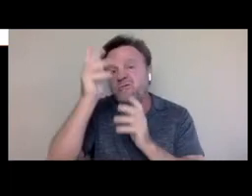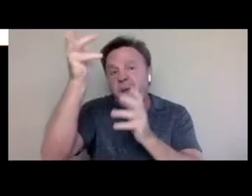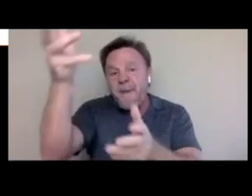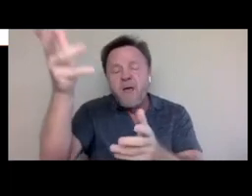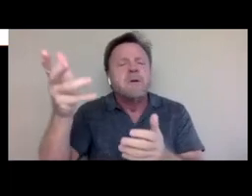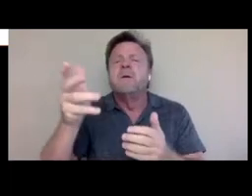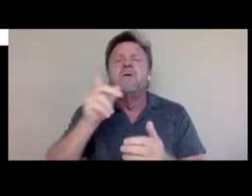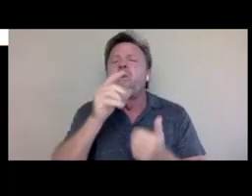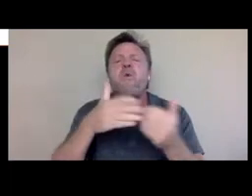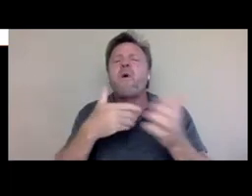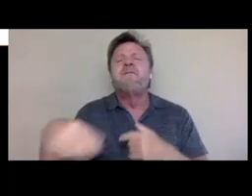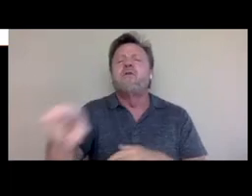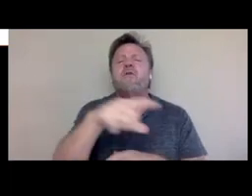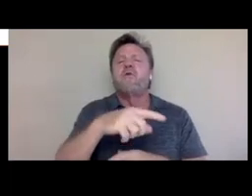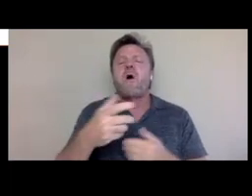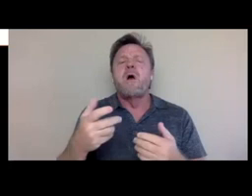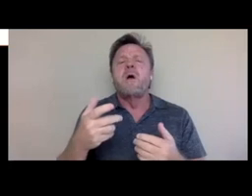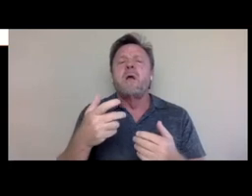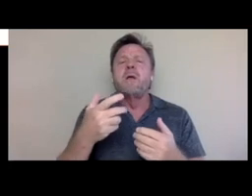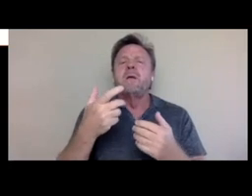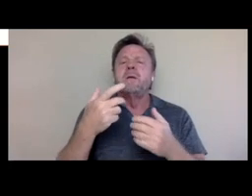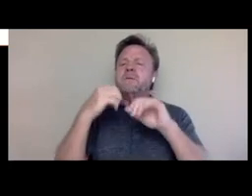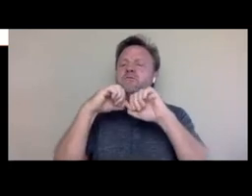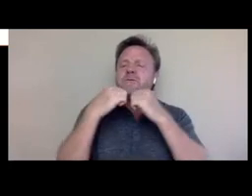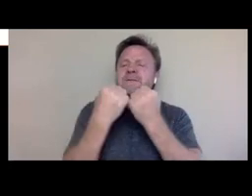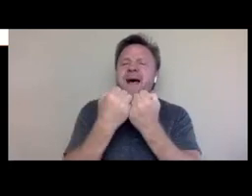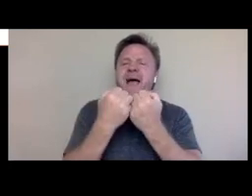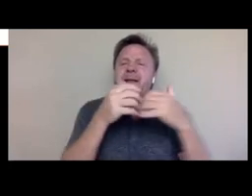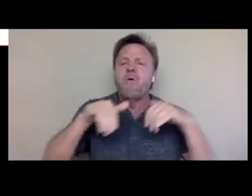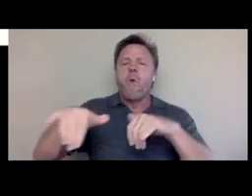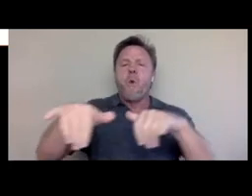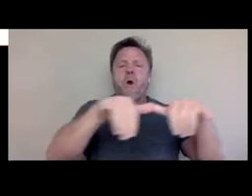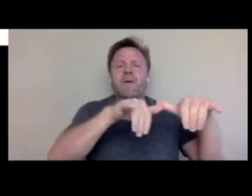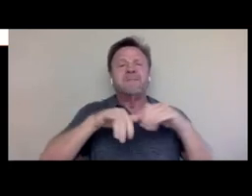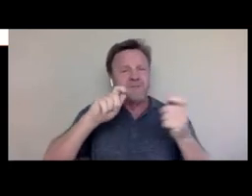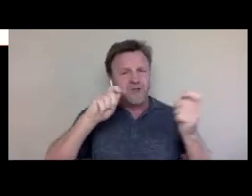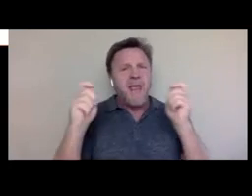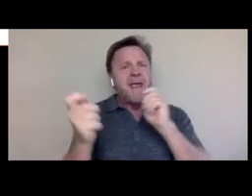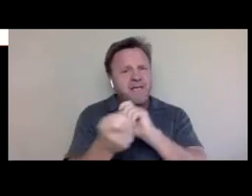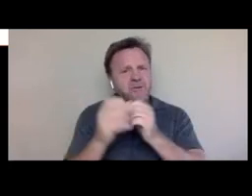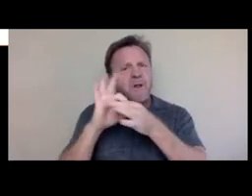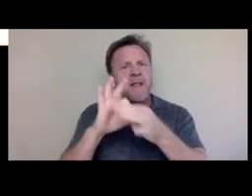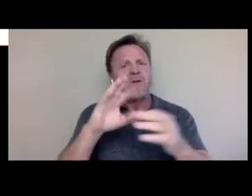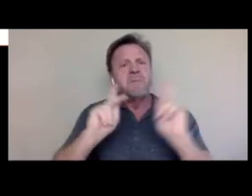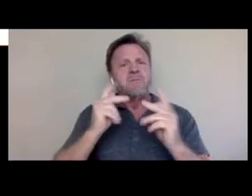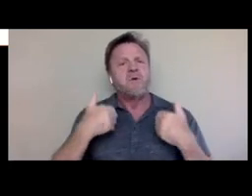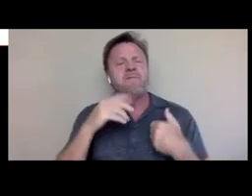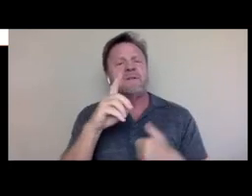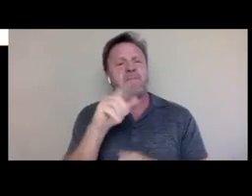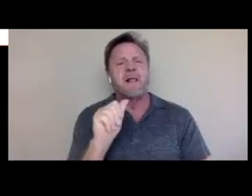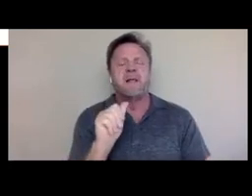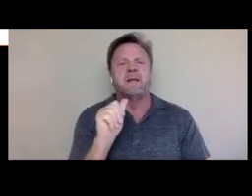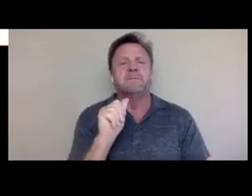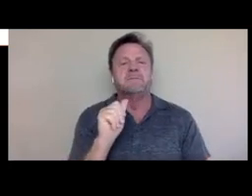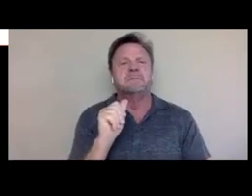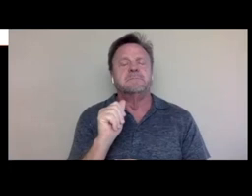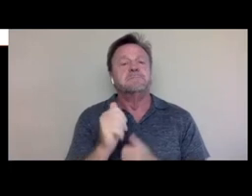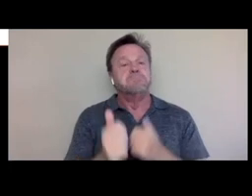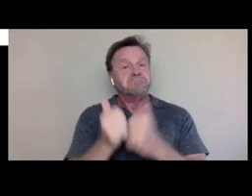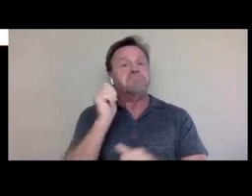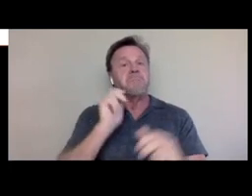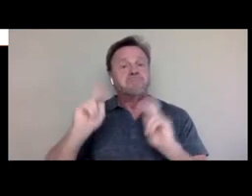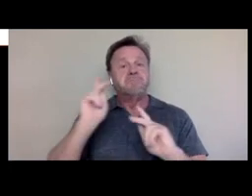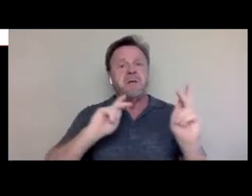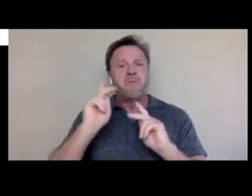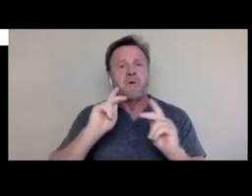whoever you are, societal norms really have changed related to people with disabilities. I think most people would certainly